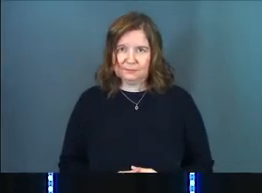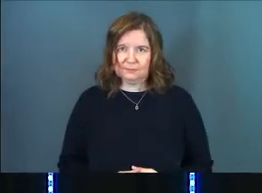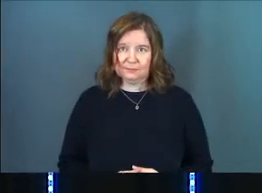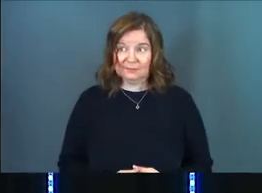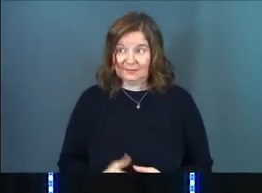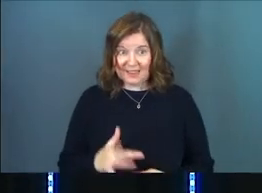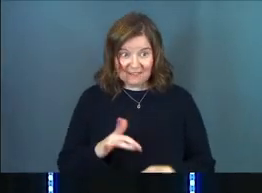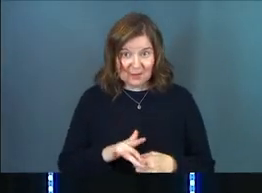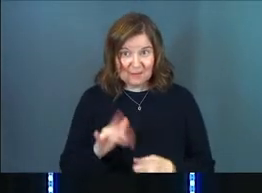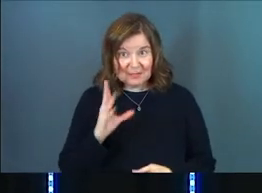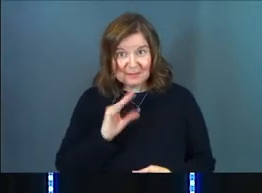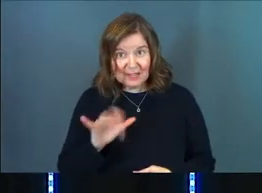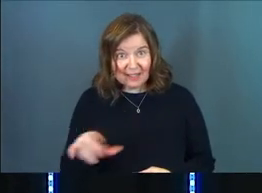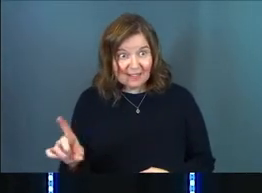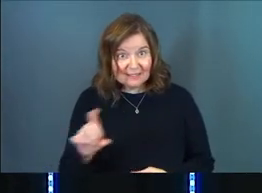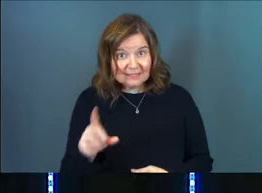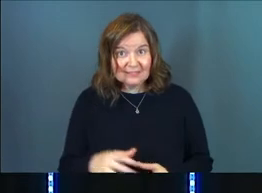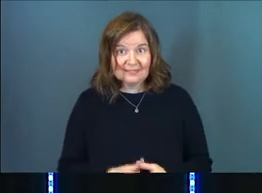Ever been there?